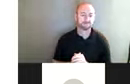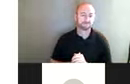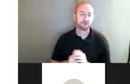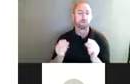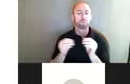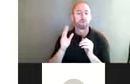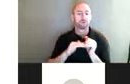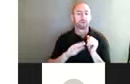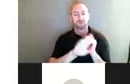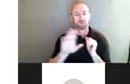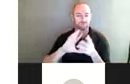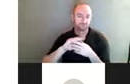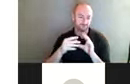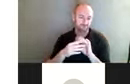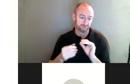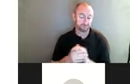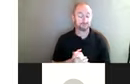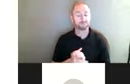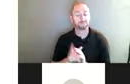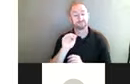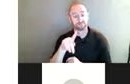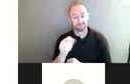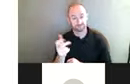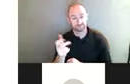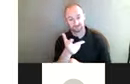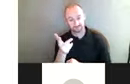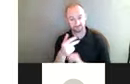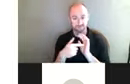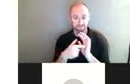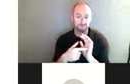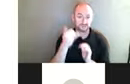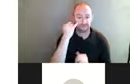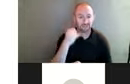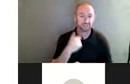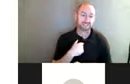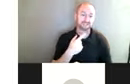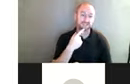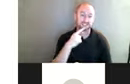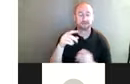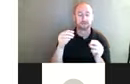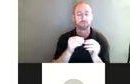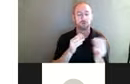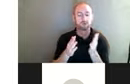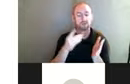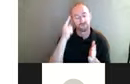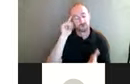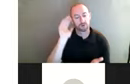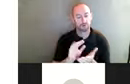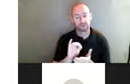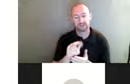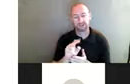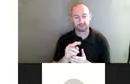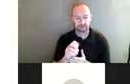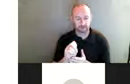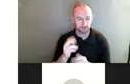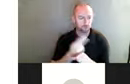telling. So with these three maps, for instance, if I were arguing for more services for a low-income population, I'm probably going to pick